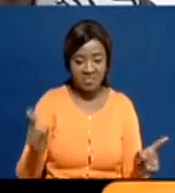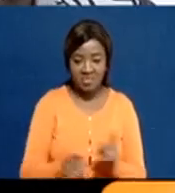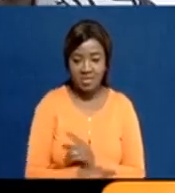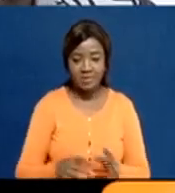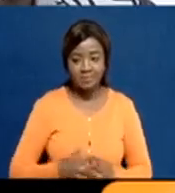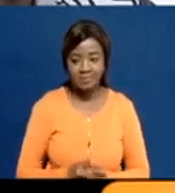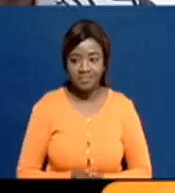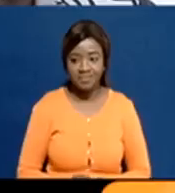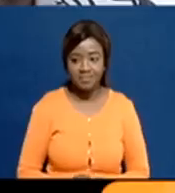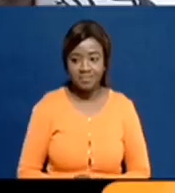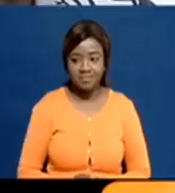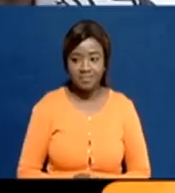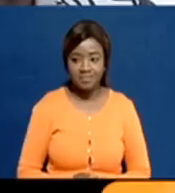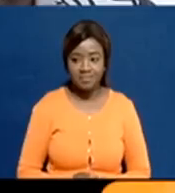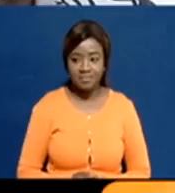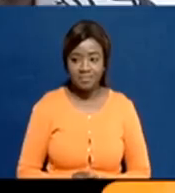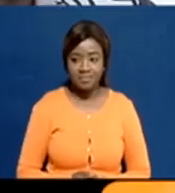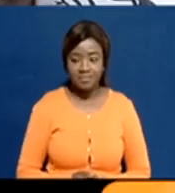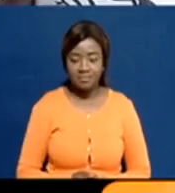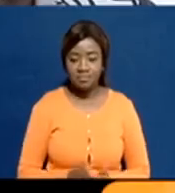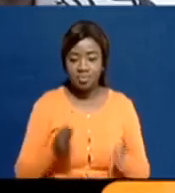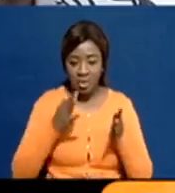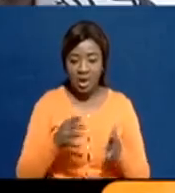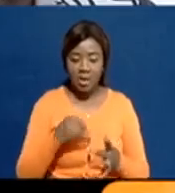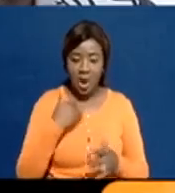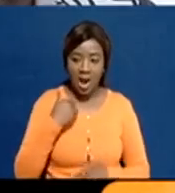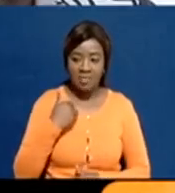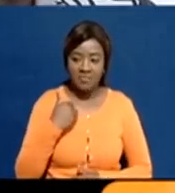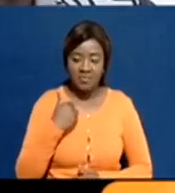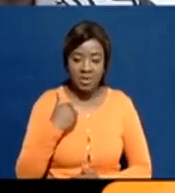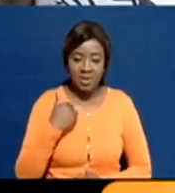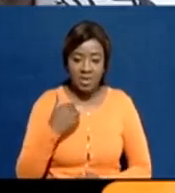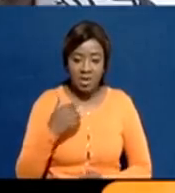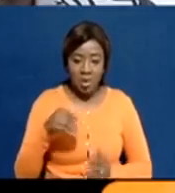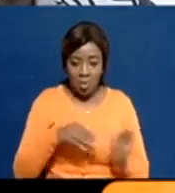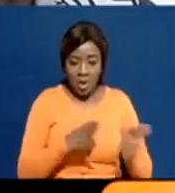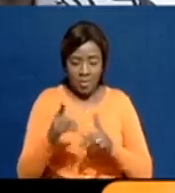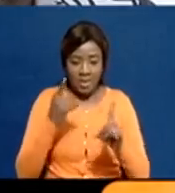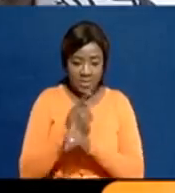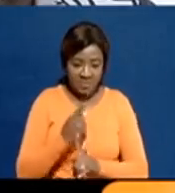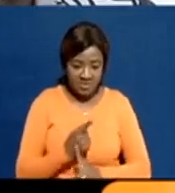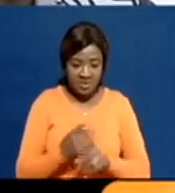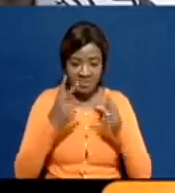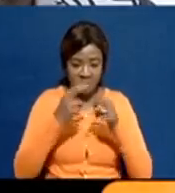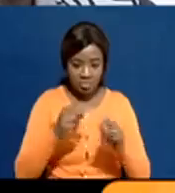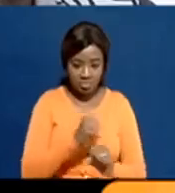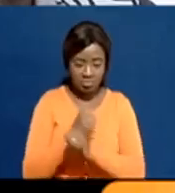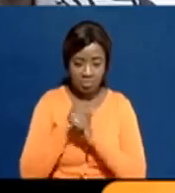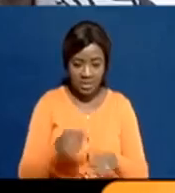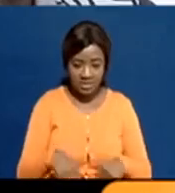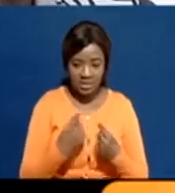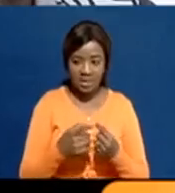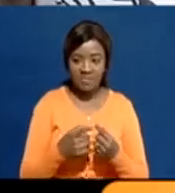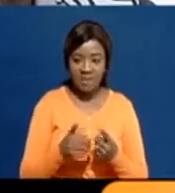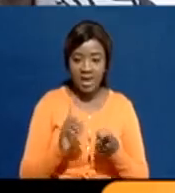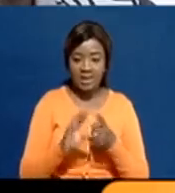been affected. So, of course, now I still had to do some preventive chemo and radiotherapy. I was given